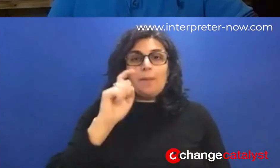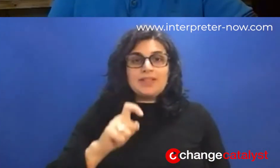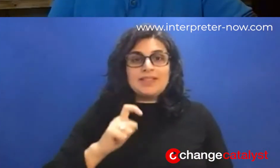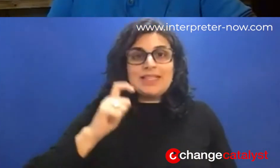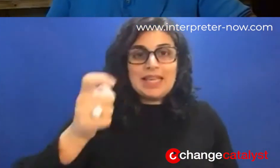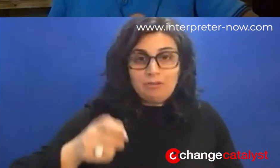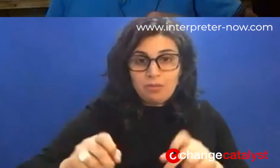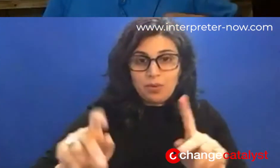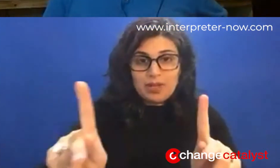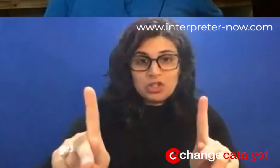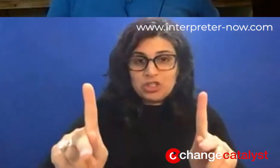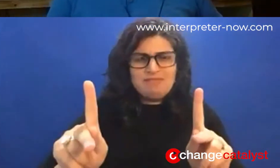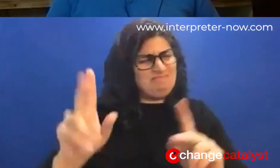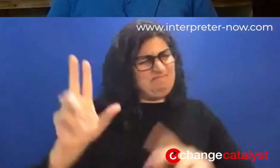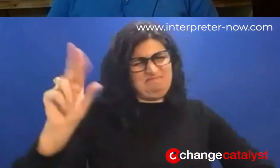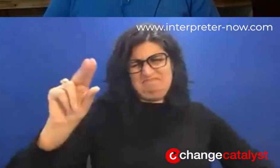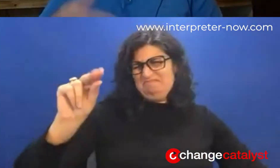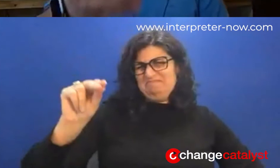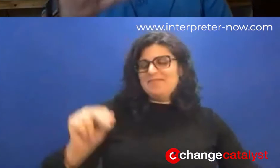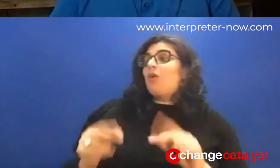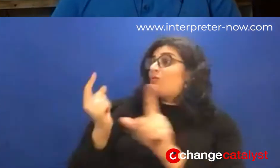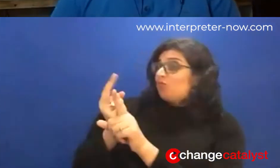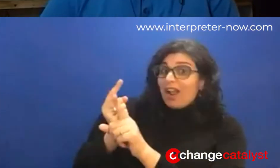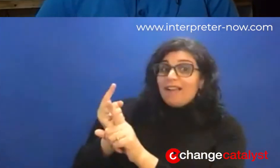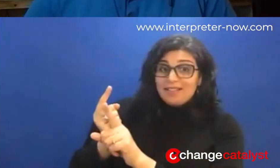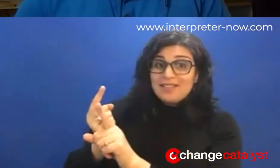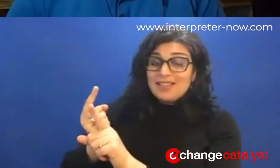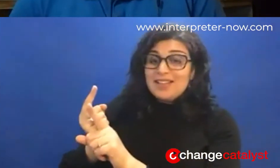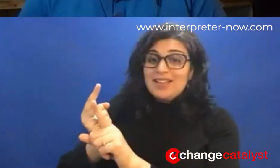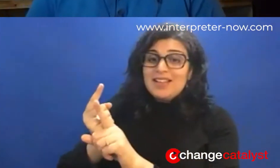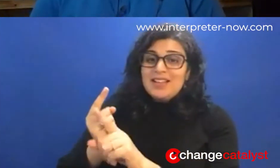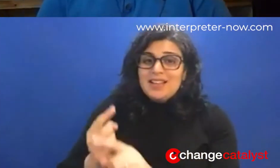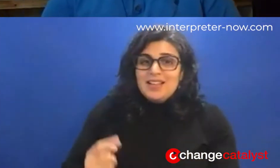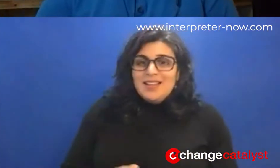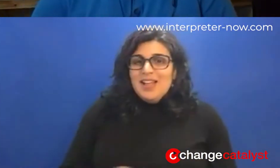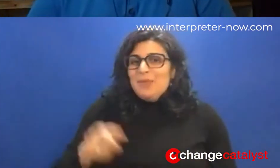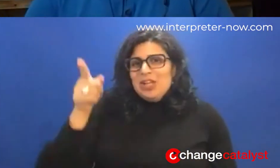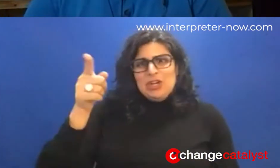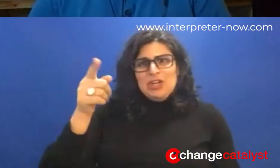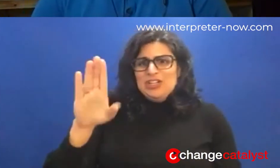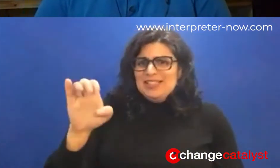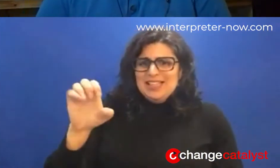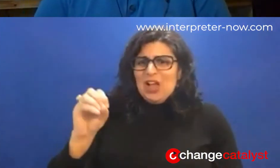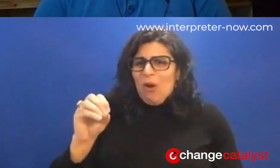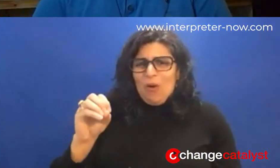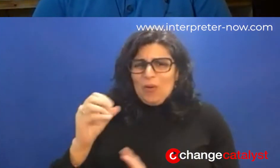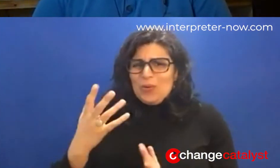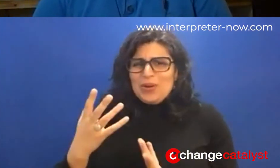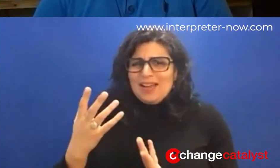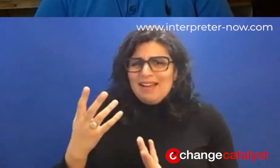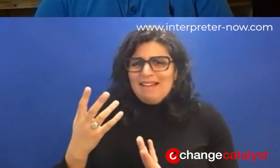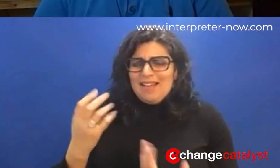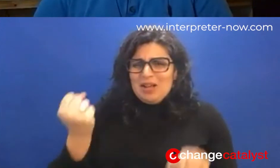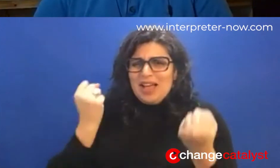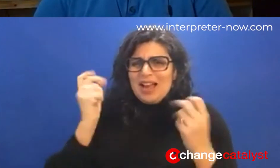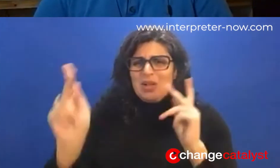don't. No, we don't. Exactly. And it takes people, I mean, you're a CEO of a company. It's like, there's plenty of people who